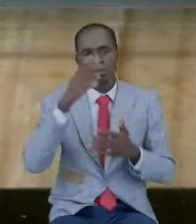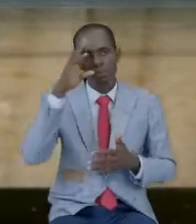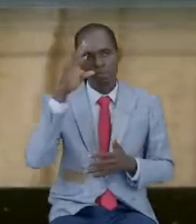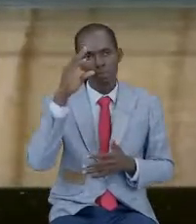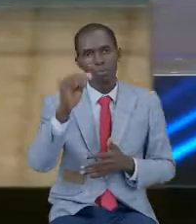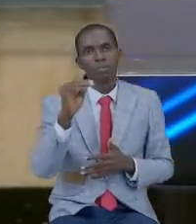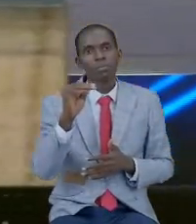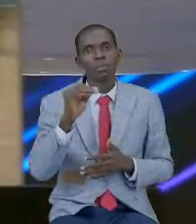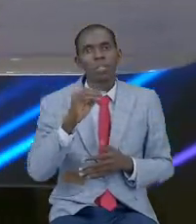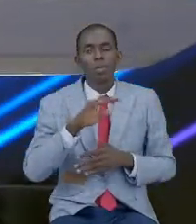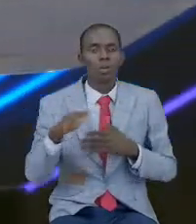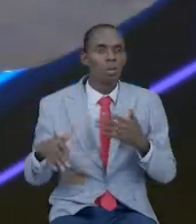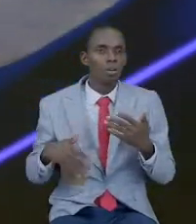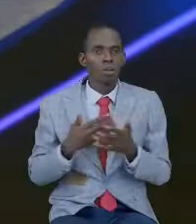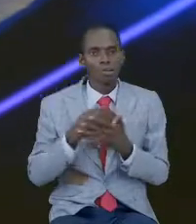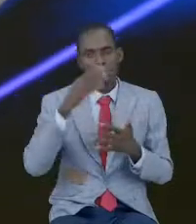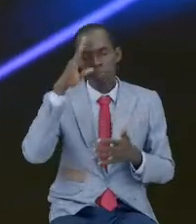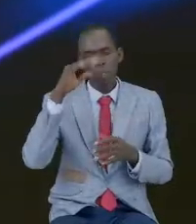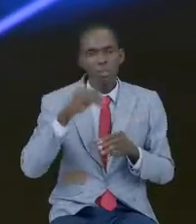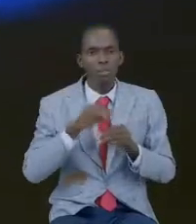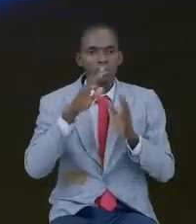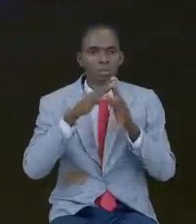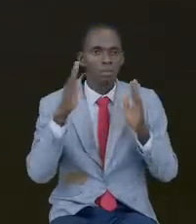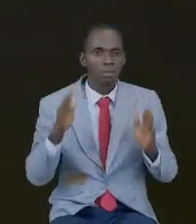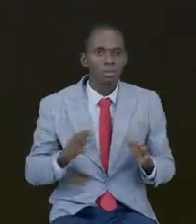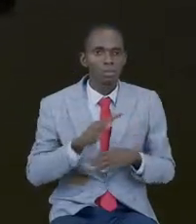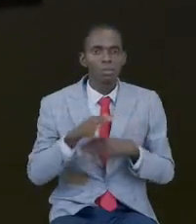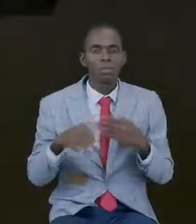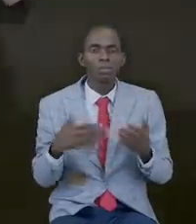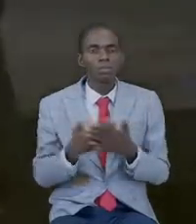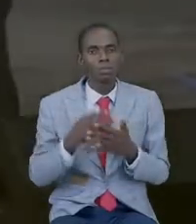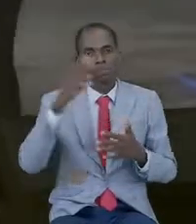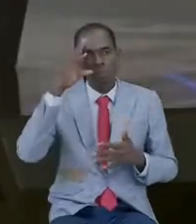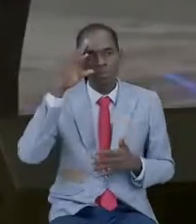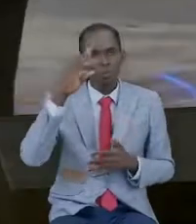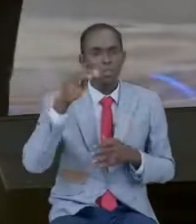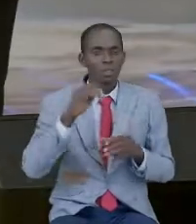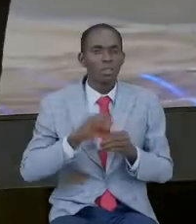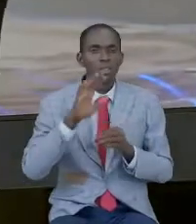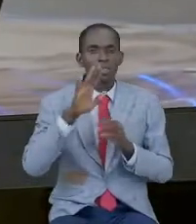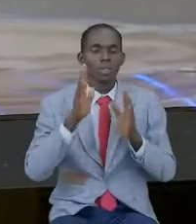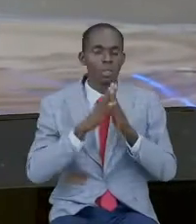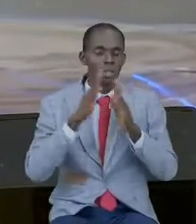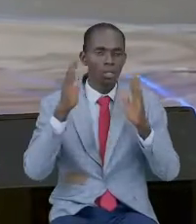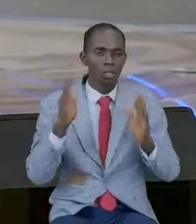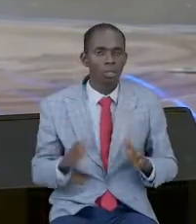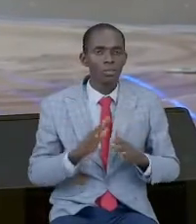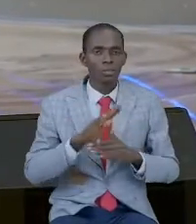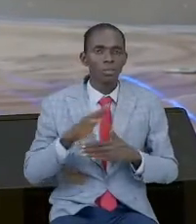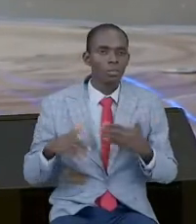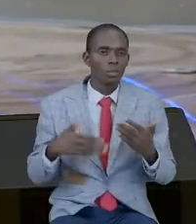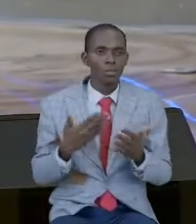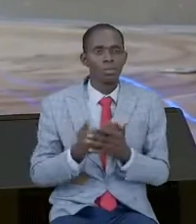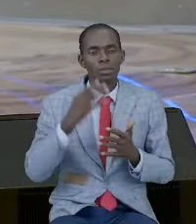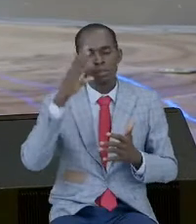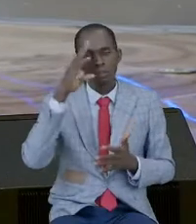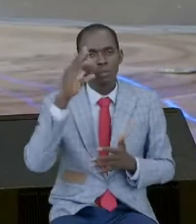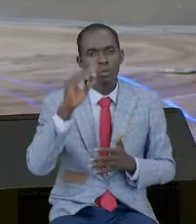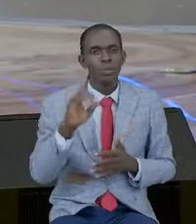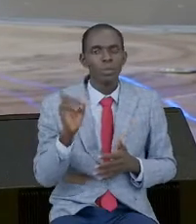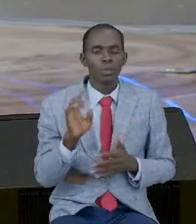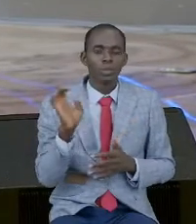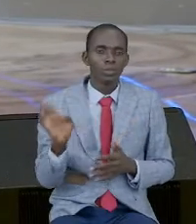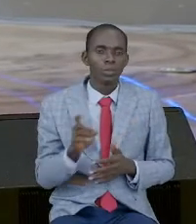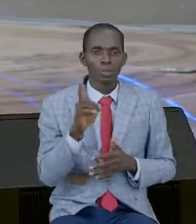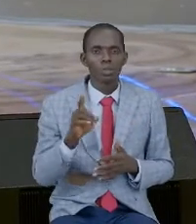all men in your community, all men in your household, all men wherever you